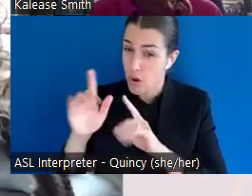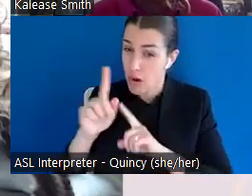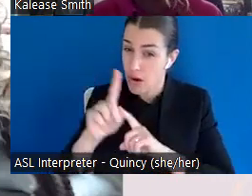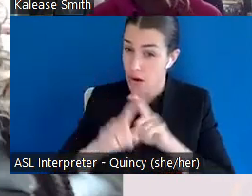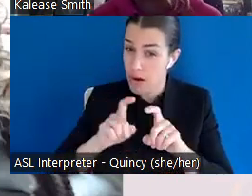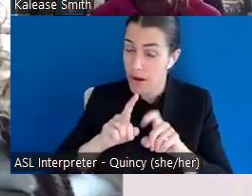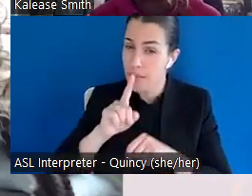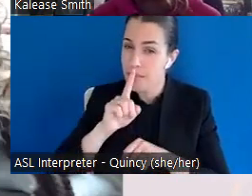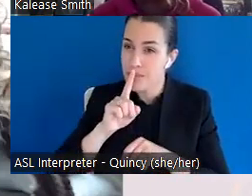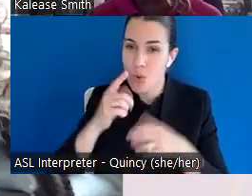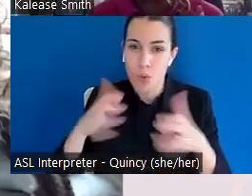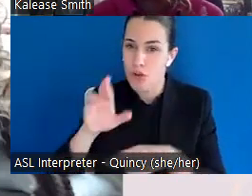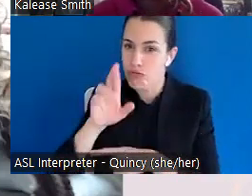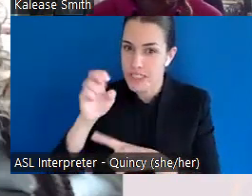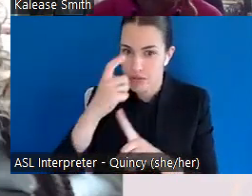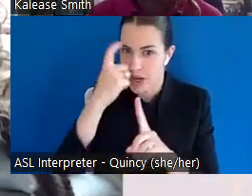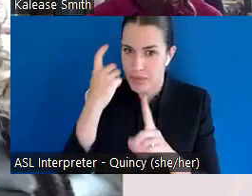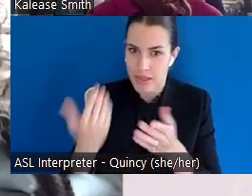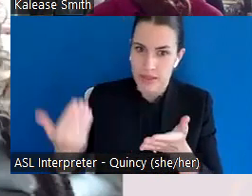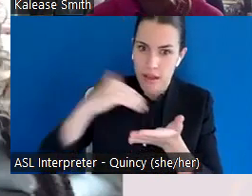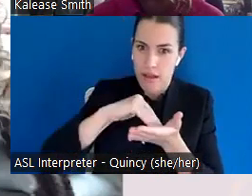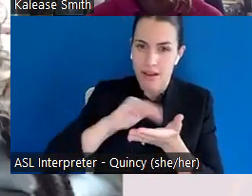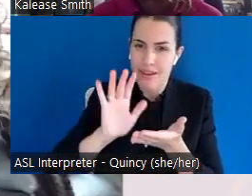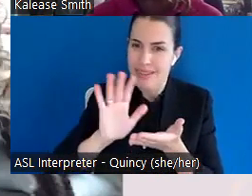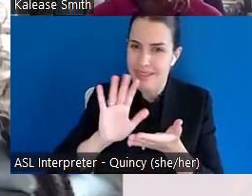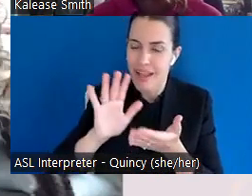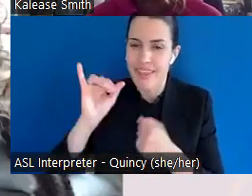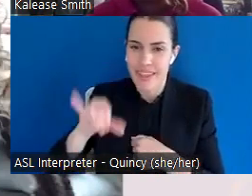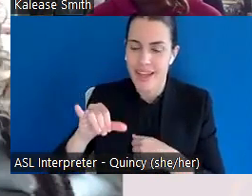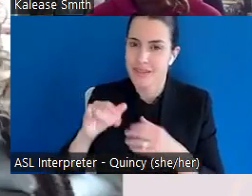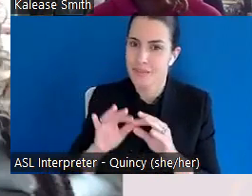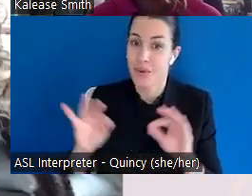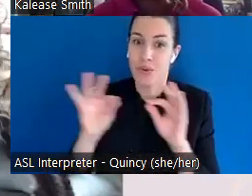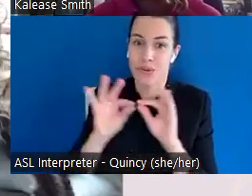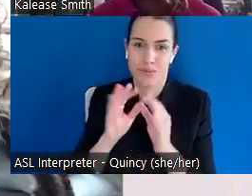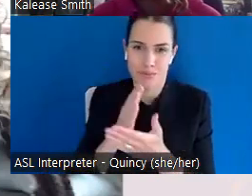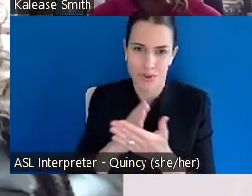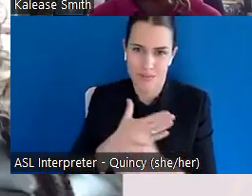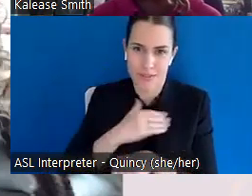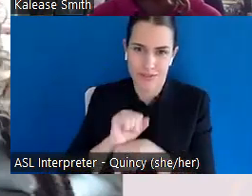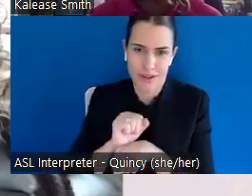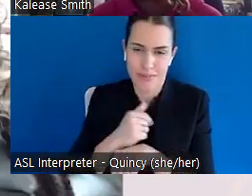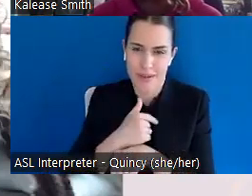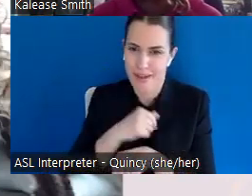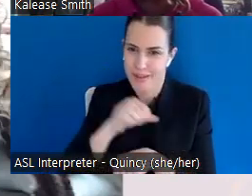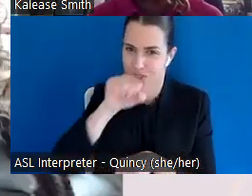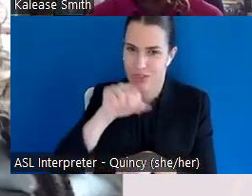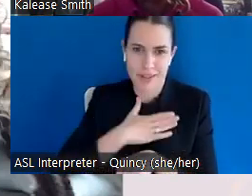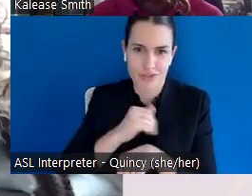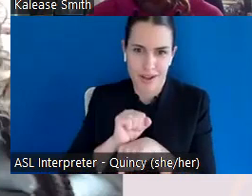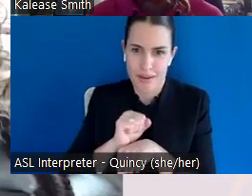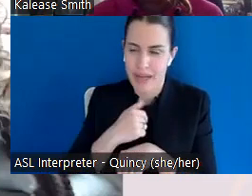be re-traumatizing them? So that's a huge part of my job. Like I said, I love it. I love being able to tell